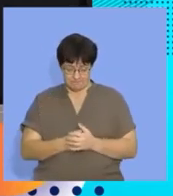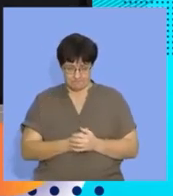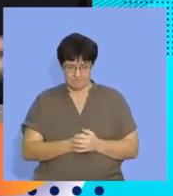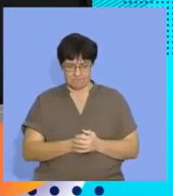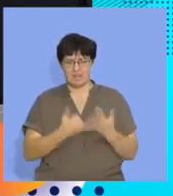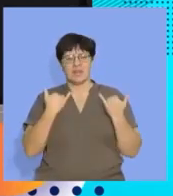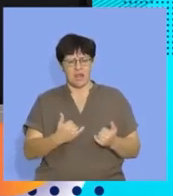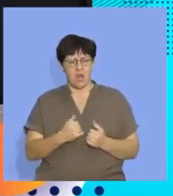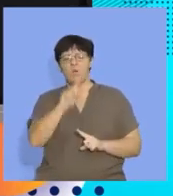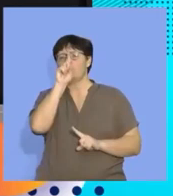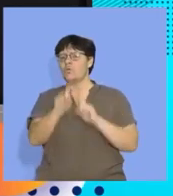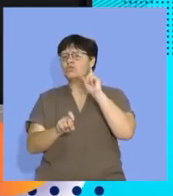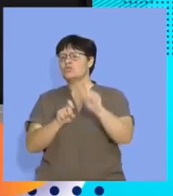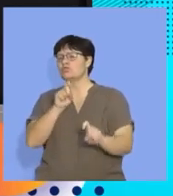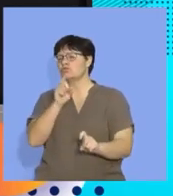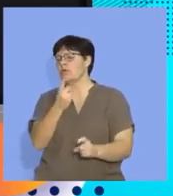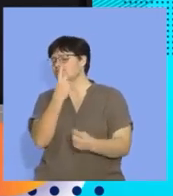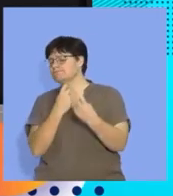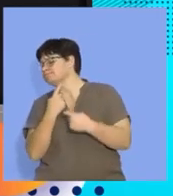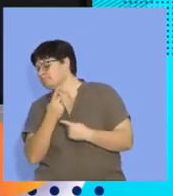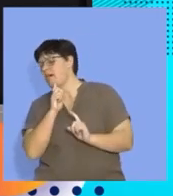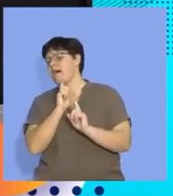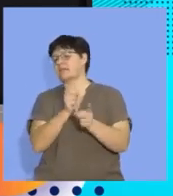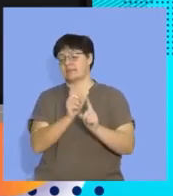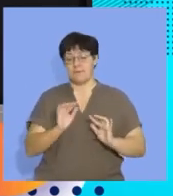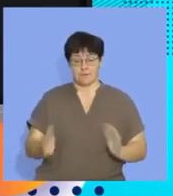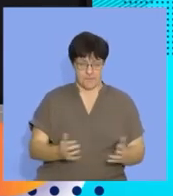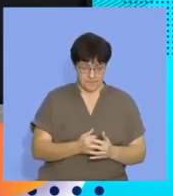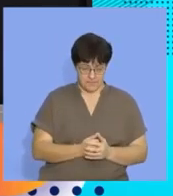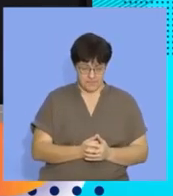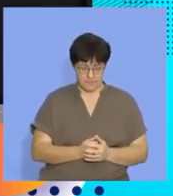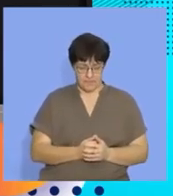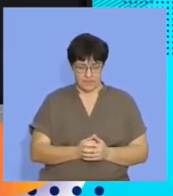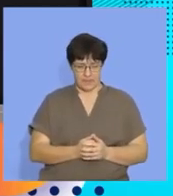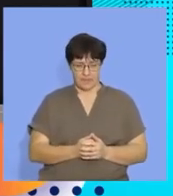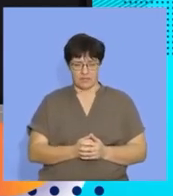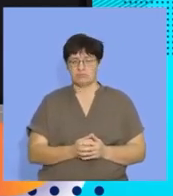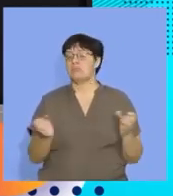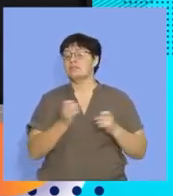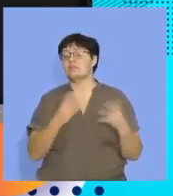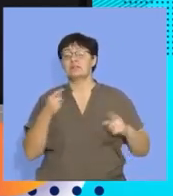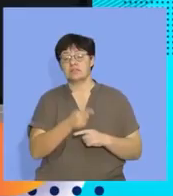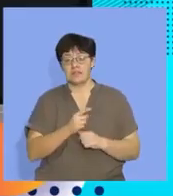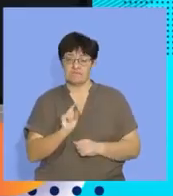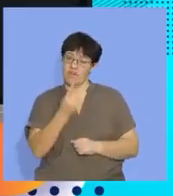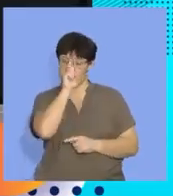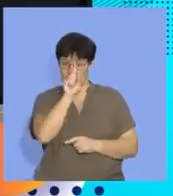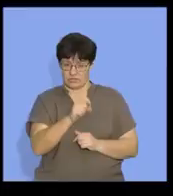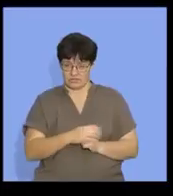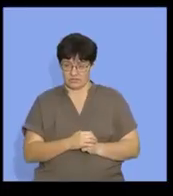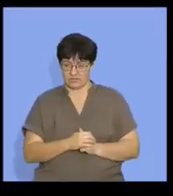few questions that we could ask you on these different kind of sections. Right, so let's start off with our very first